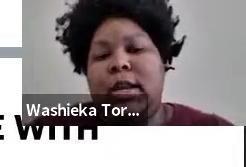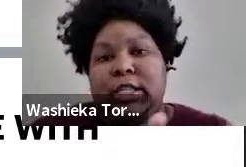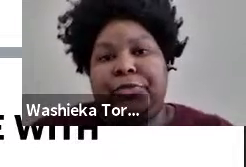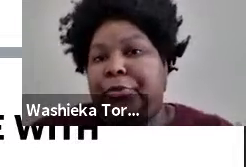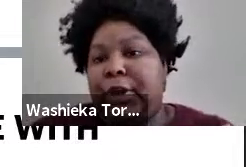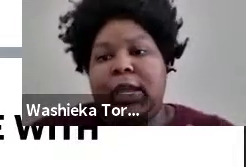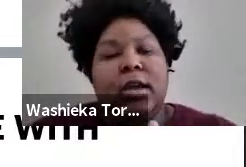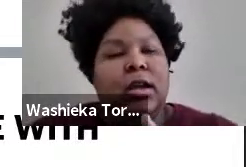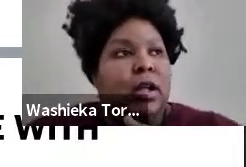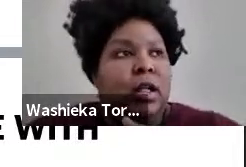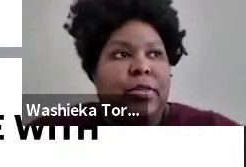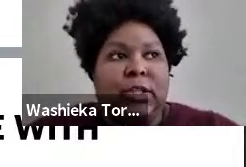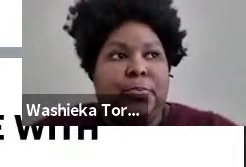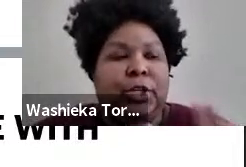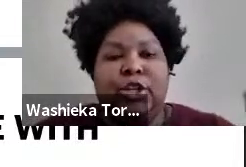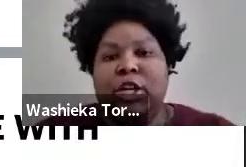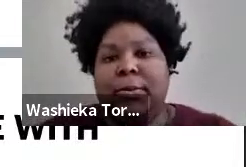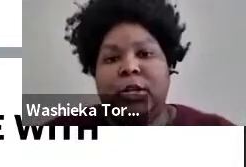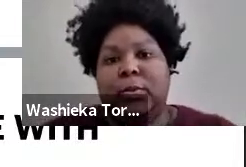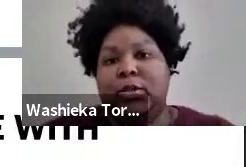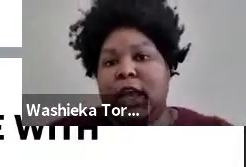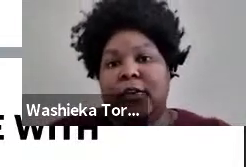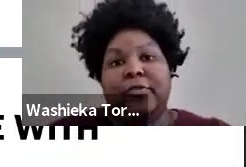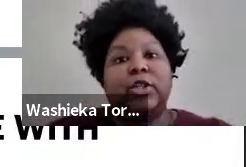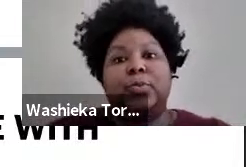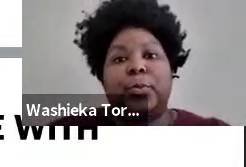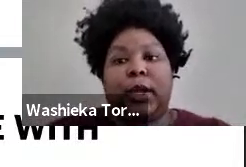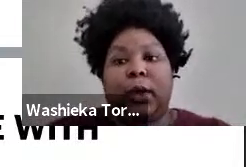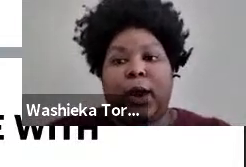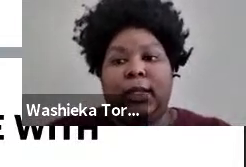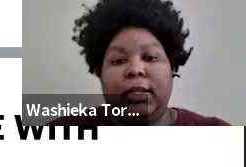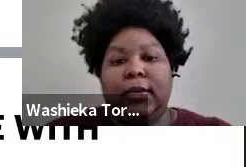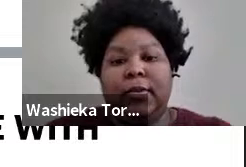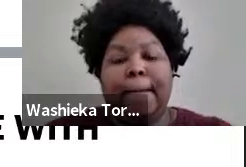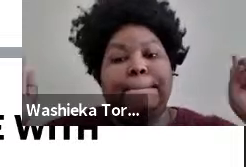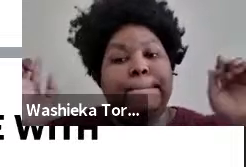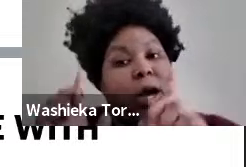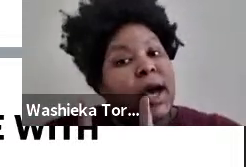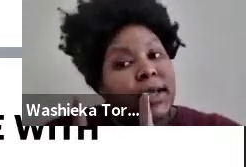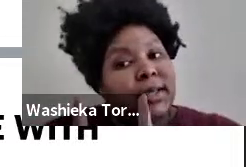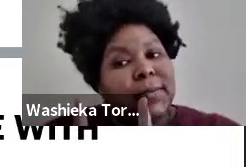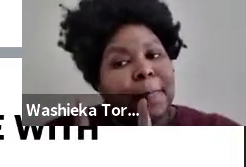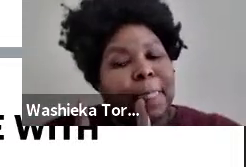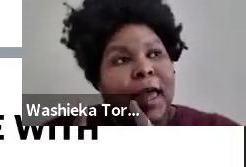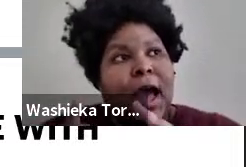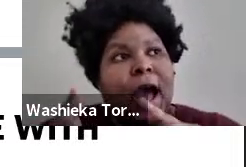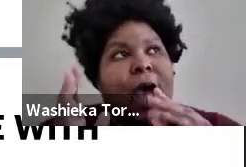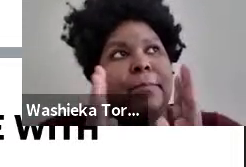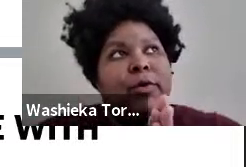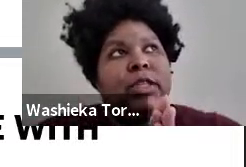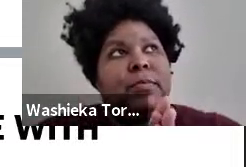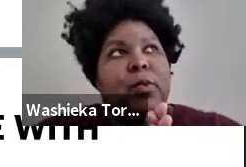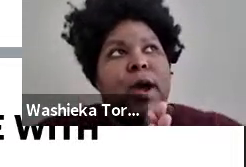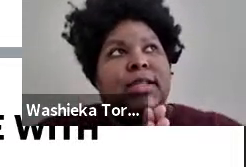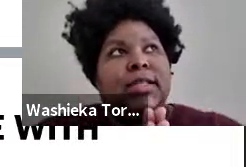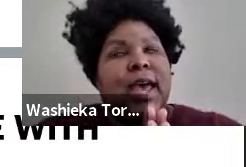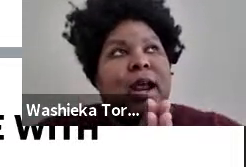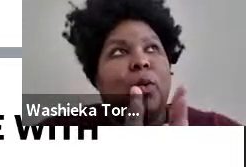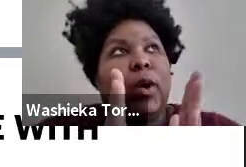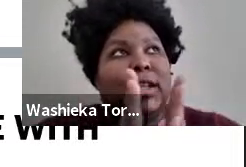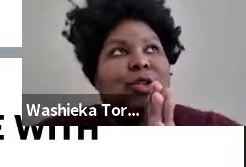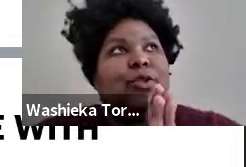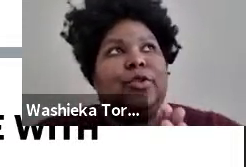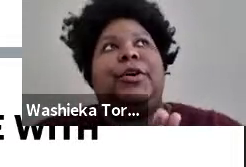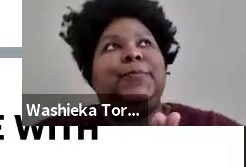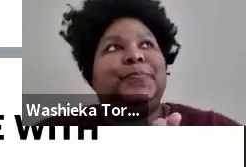however you want. It's free. There's butcher shops in almost every supermarket where I lived. But I moved to the Midwest and